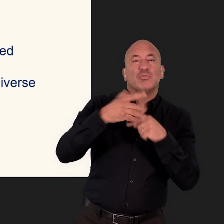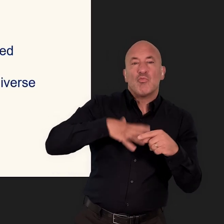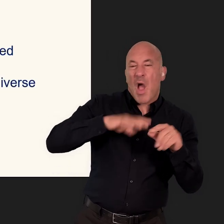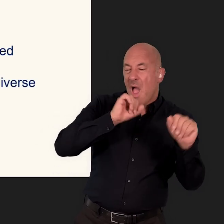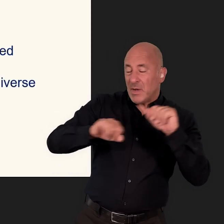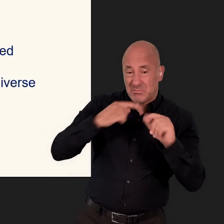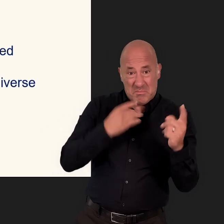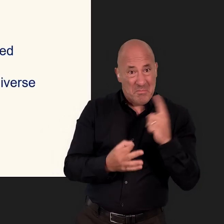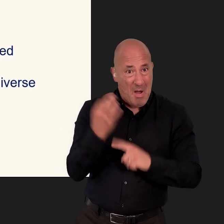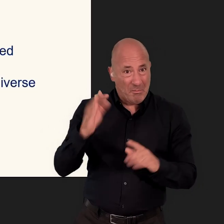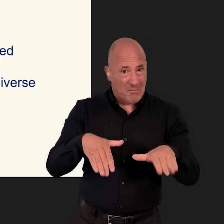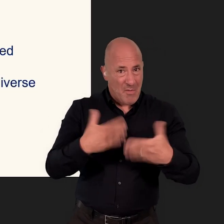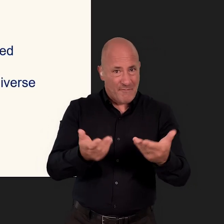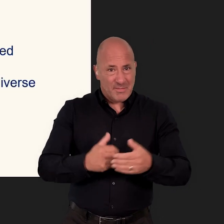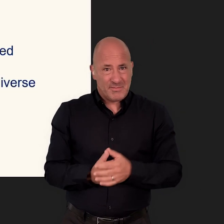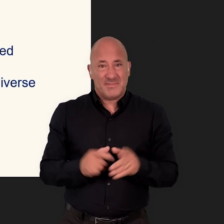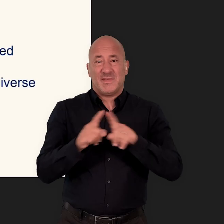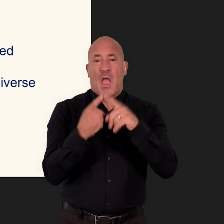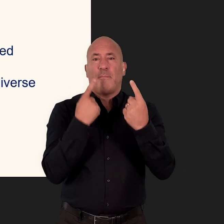will be improved.